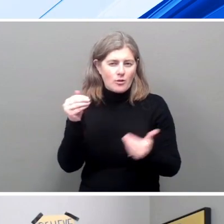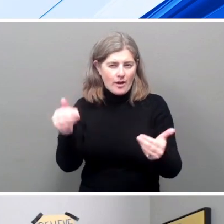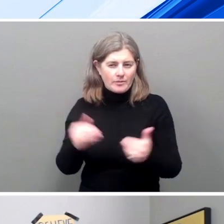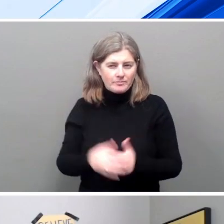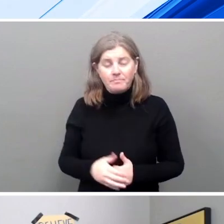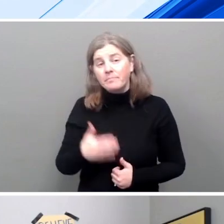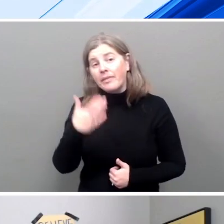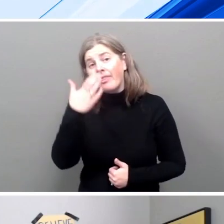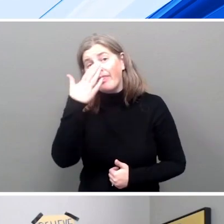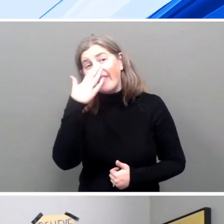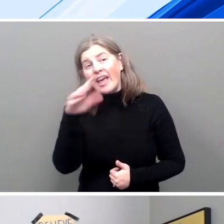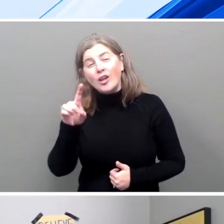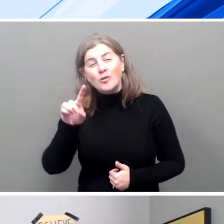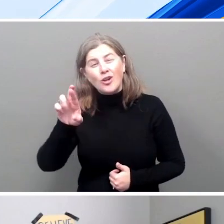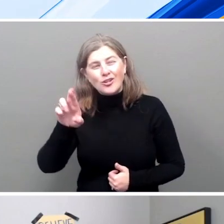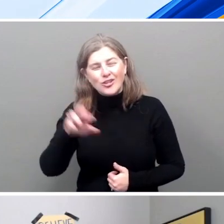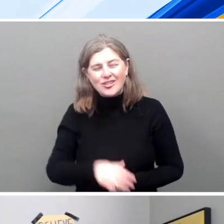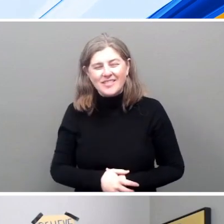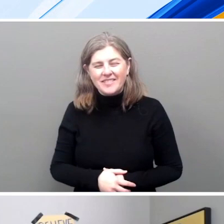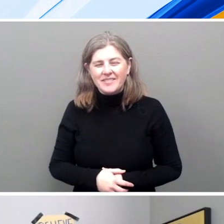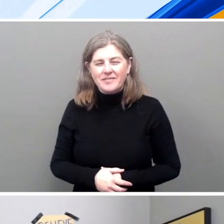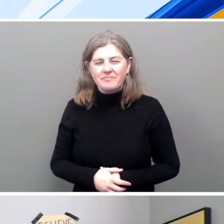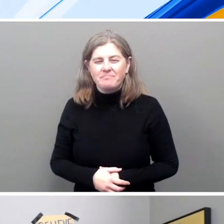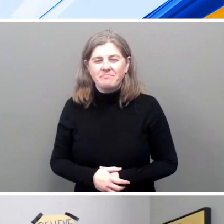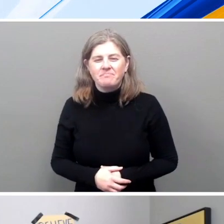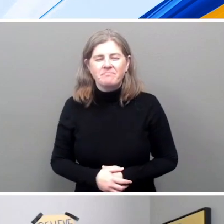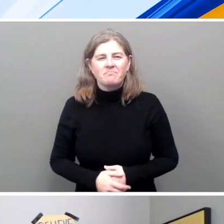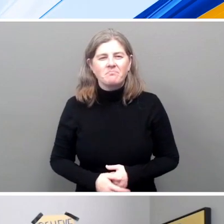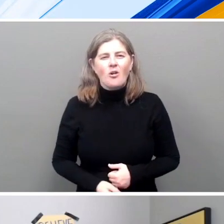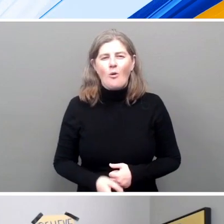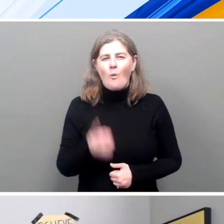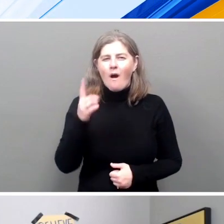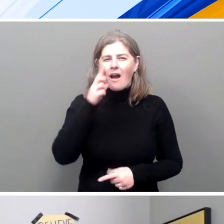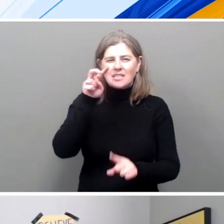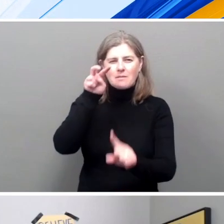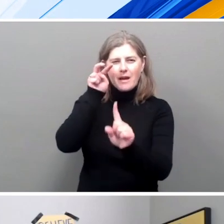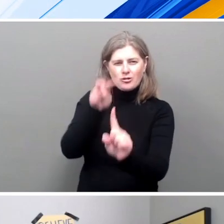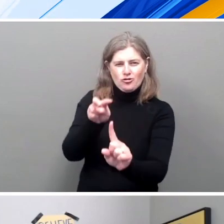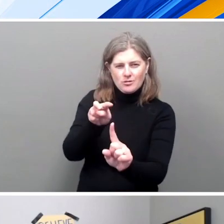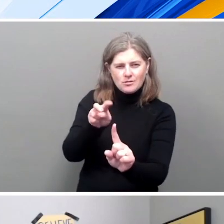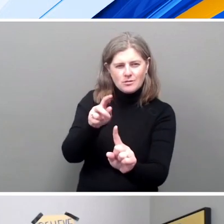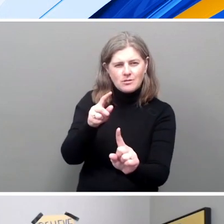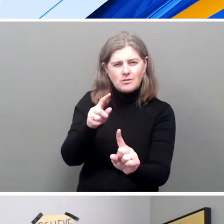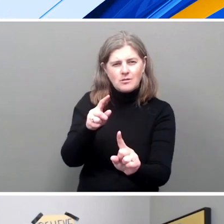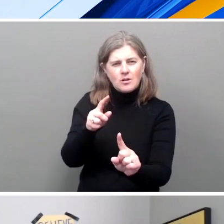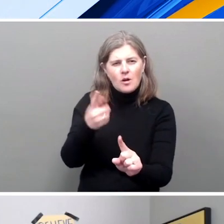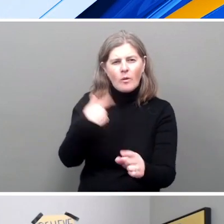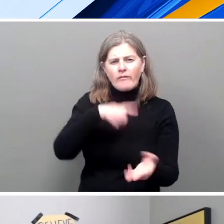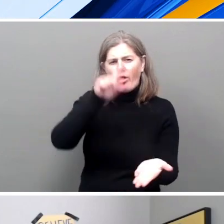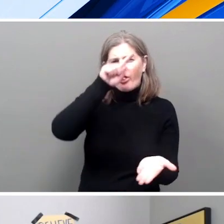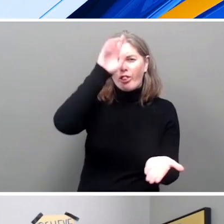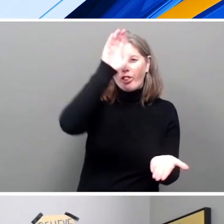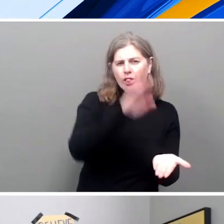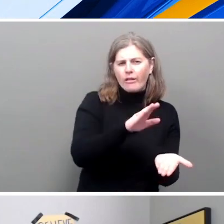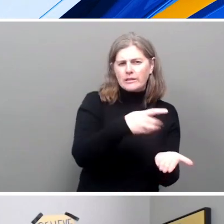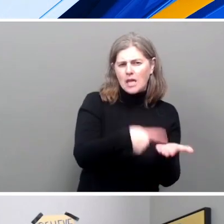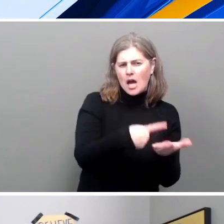Thank you, doctors. One dimension of this that we've talked less about is